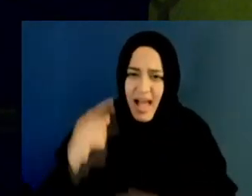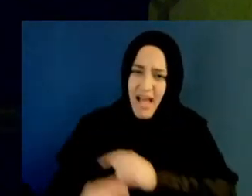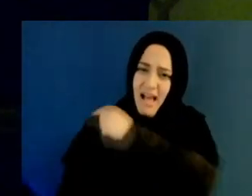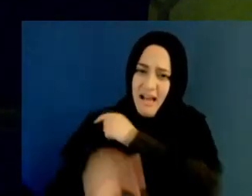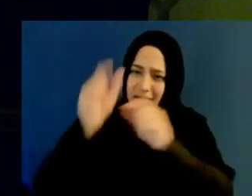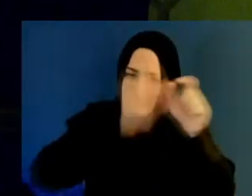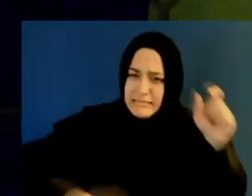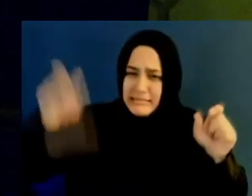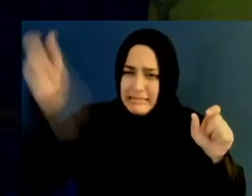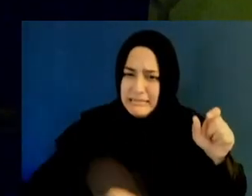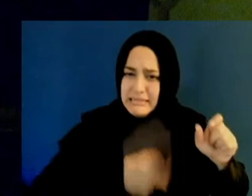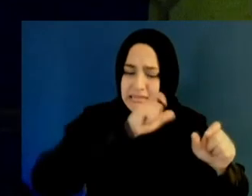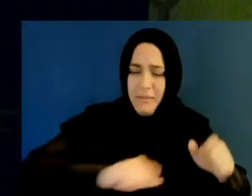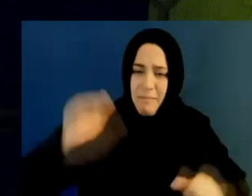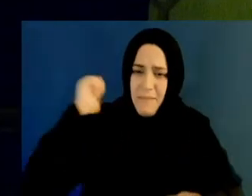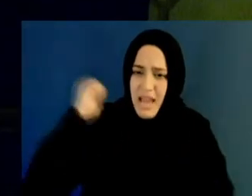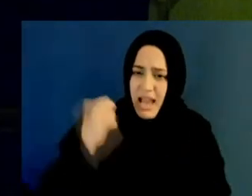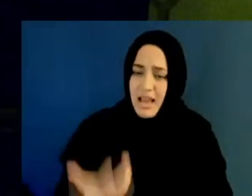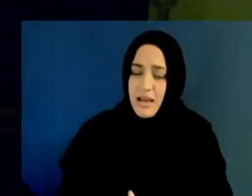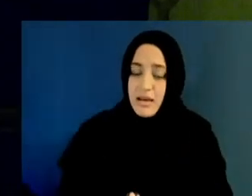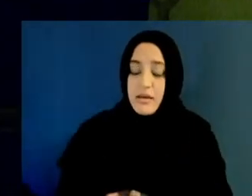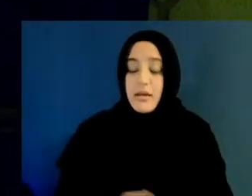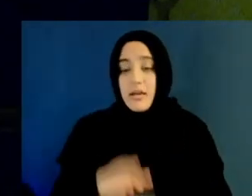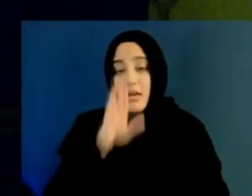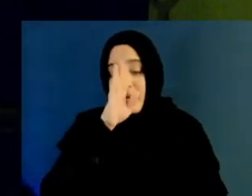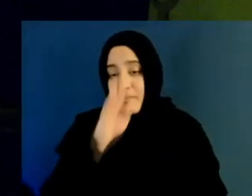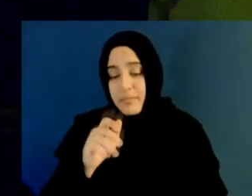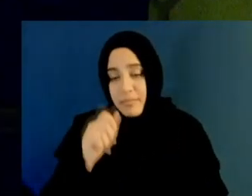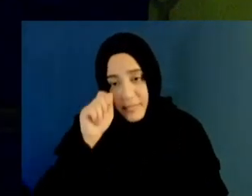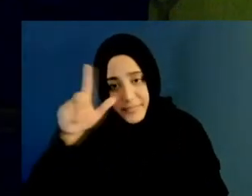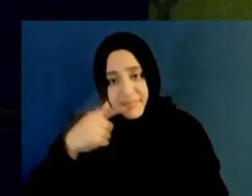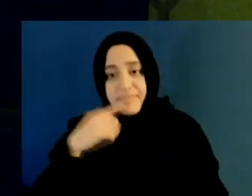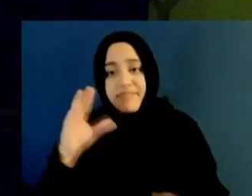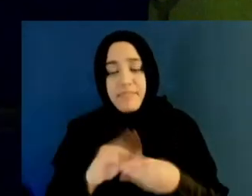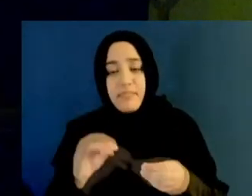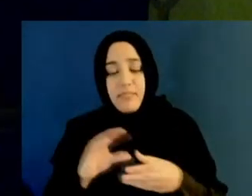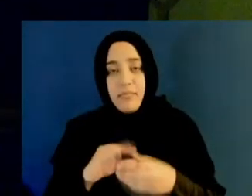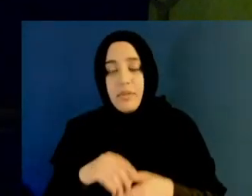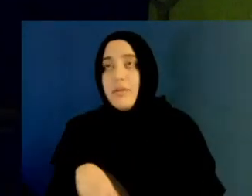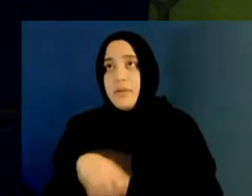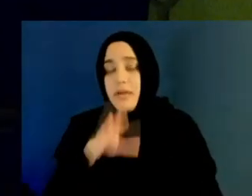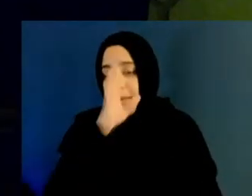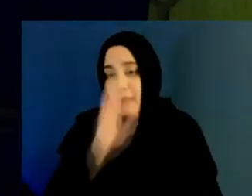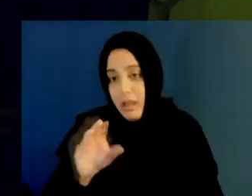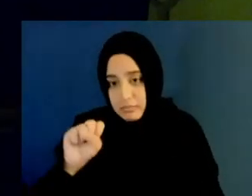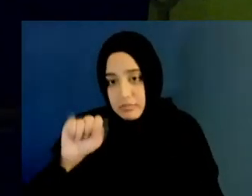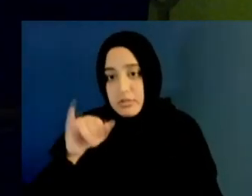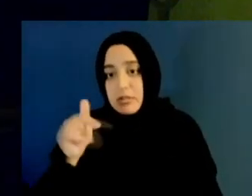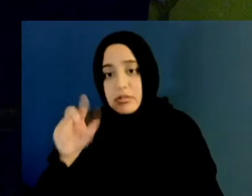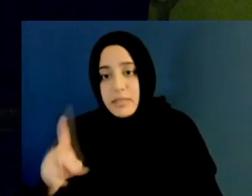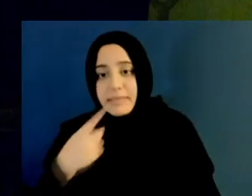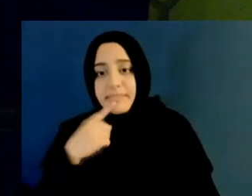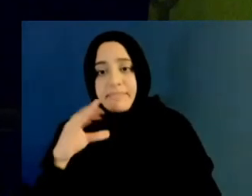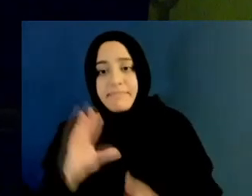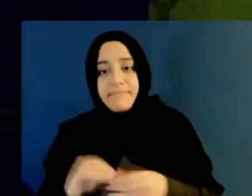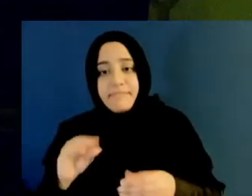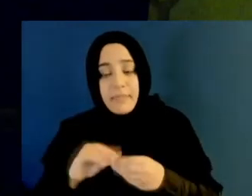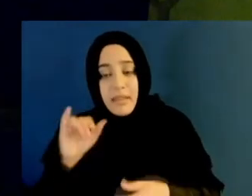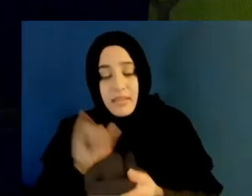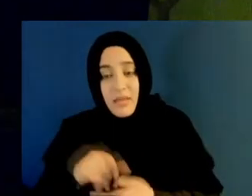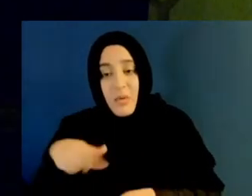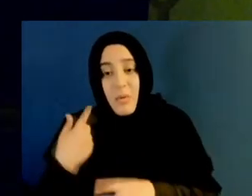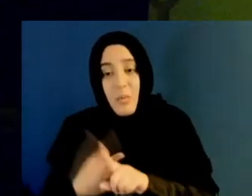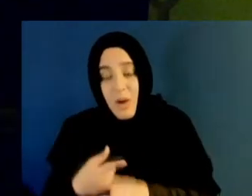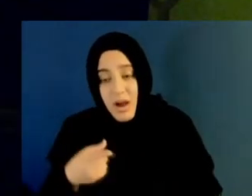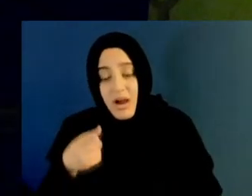traveling from Kufa towards Sham, and the head of my father was on a spear, every time the children saw the head